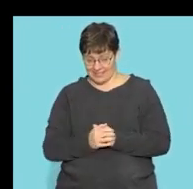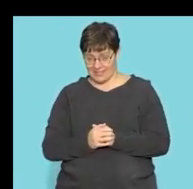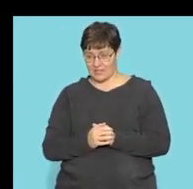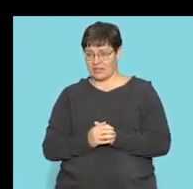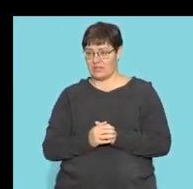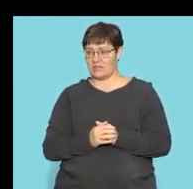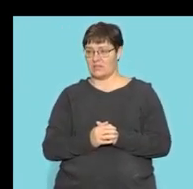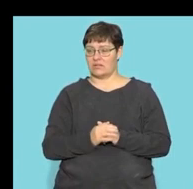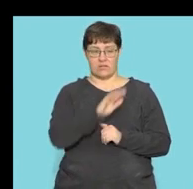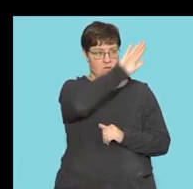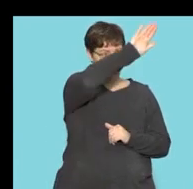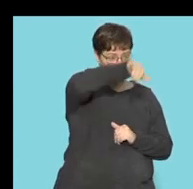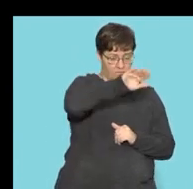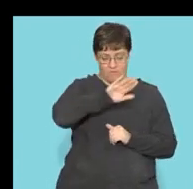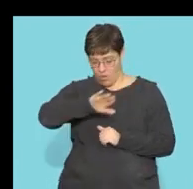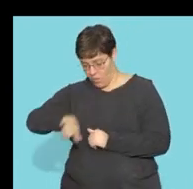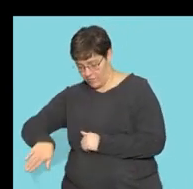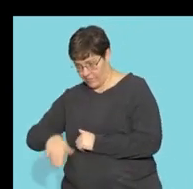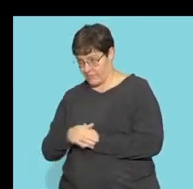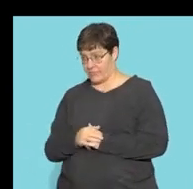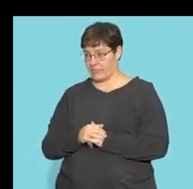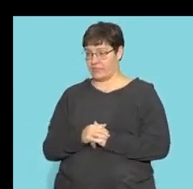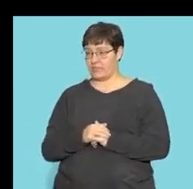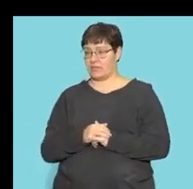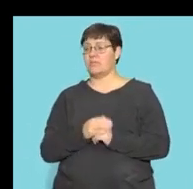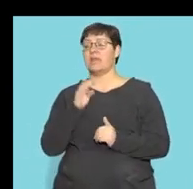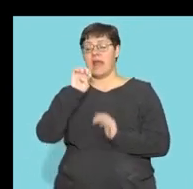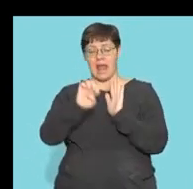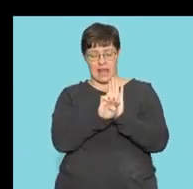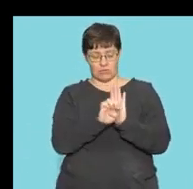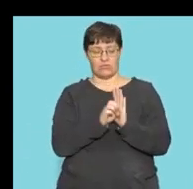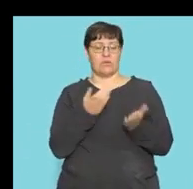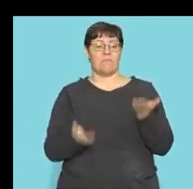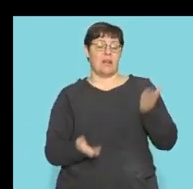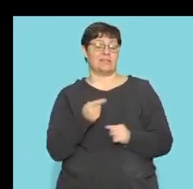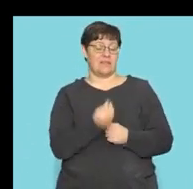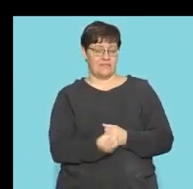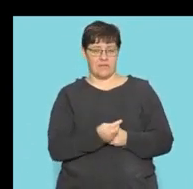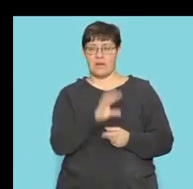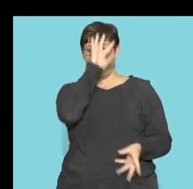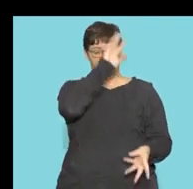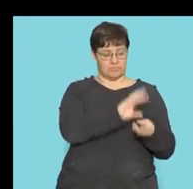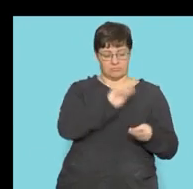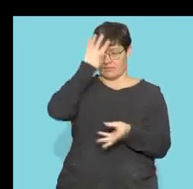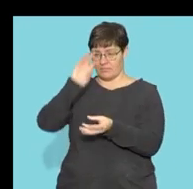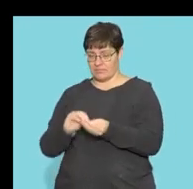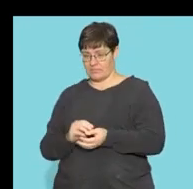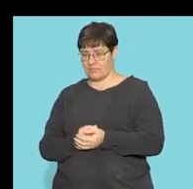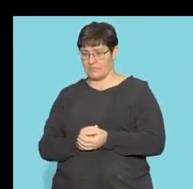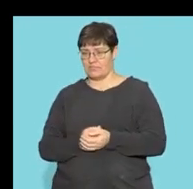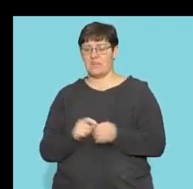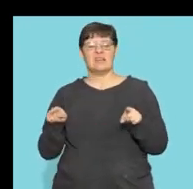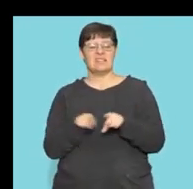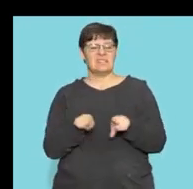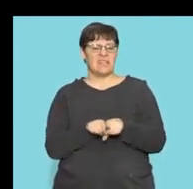through them so we can start to add them together. The electrons are now balanced. Let's add up just like we would for